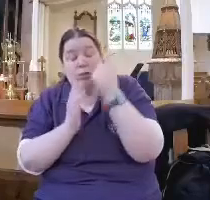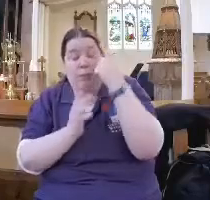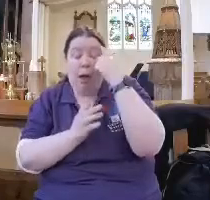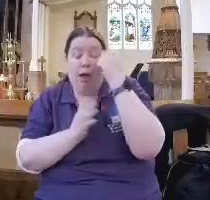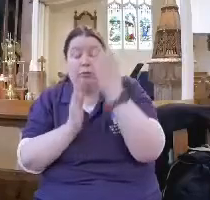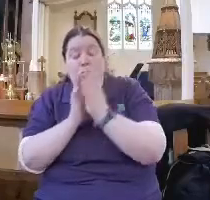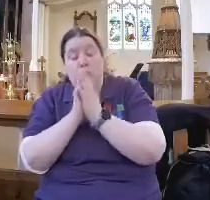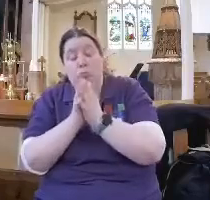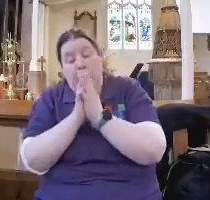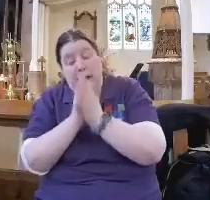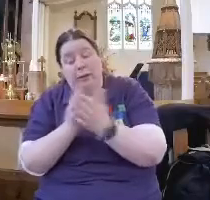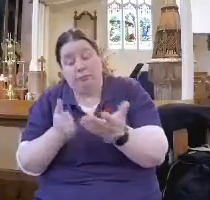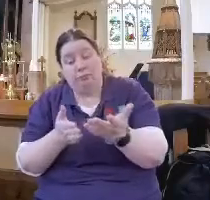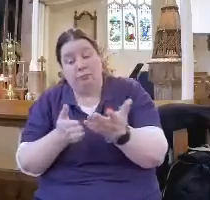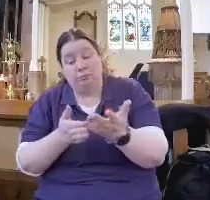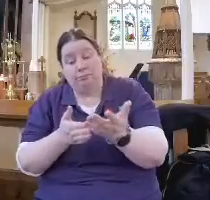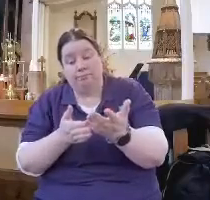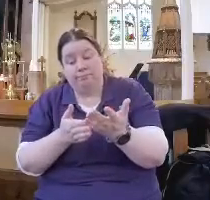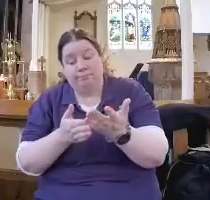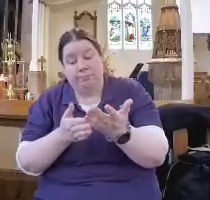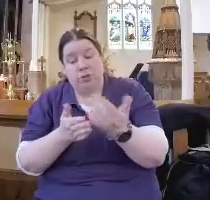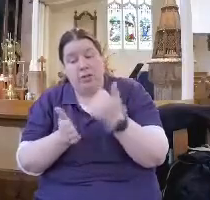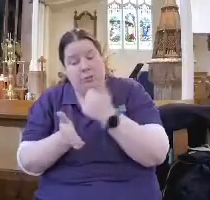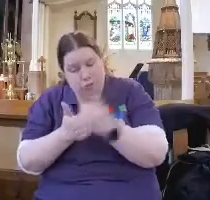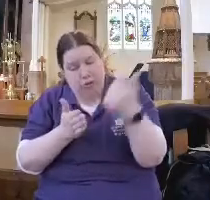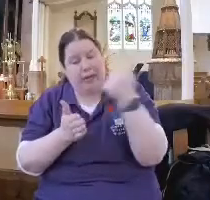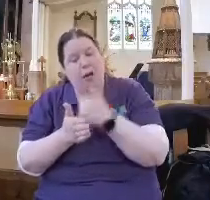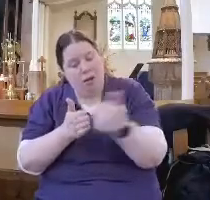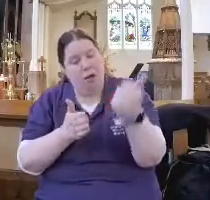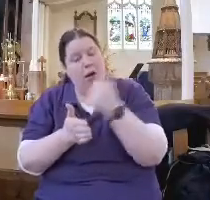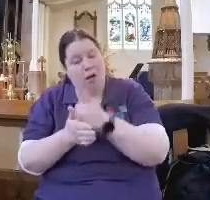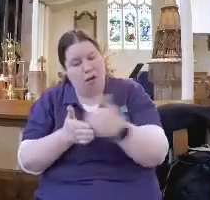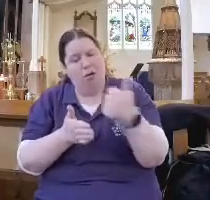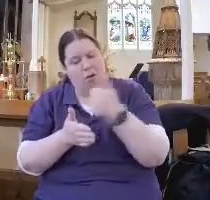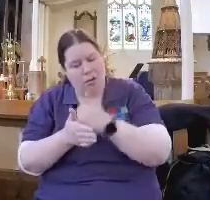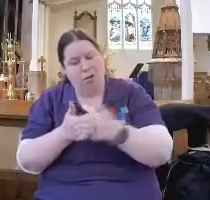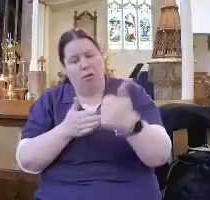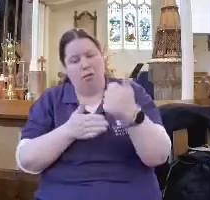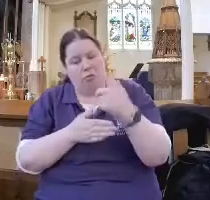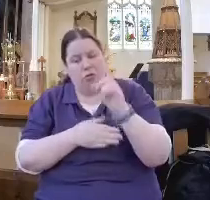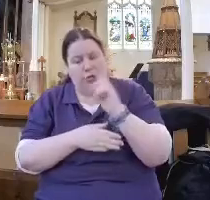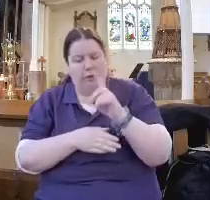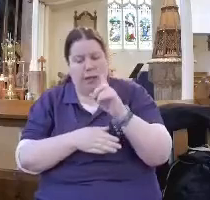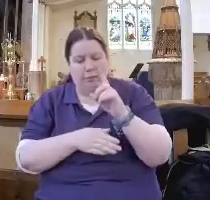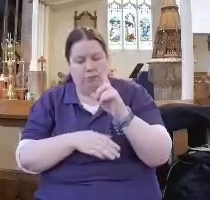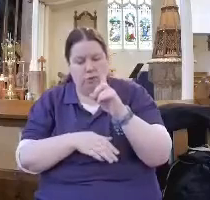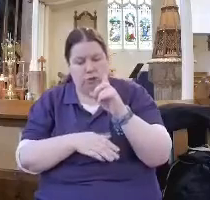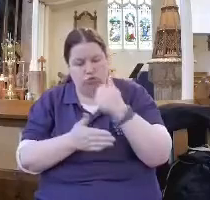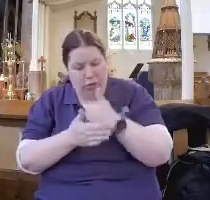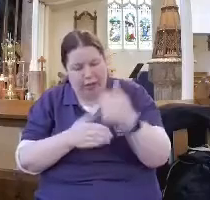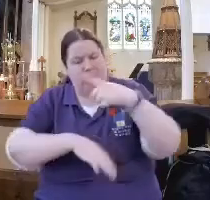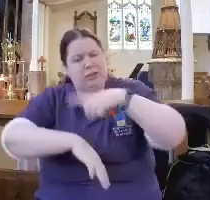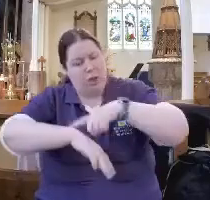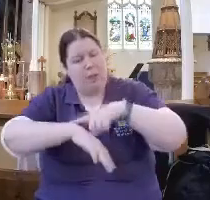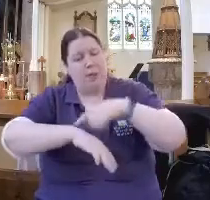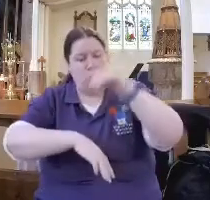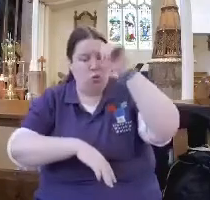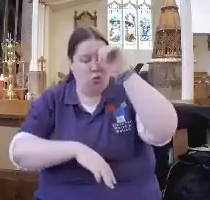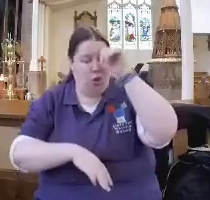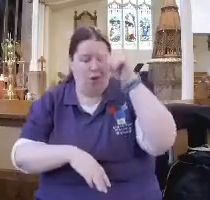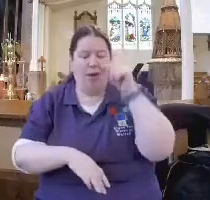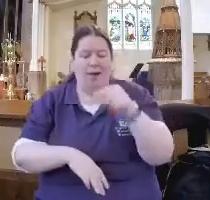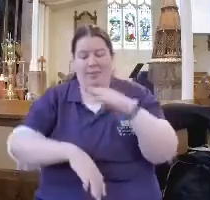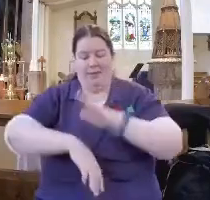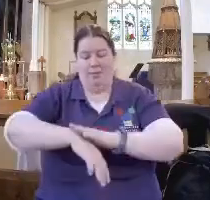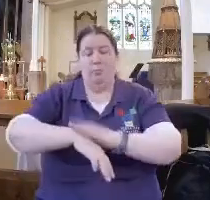You just need a consistent time to do it, because then you will know this is when I am to do it. And then I think another thing following on